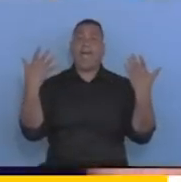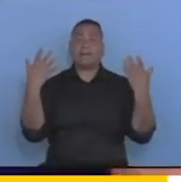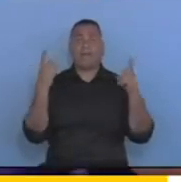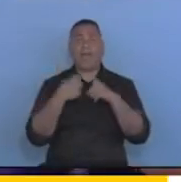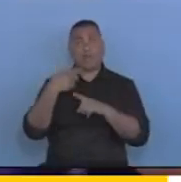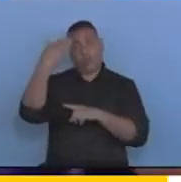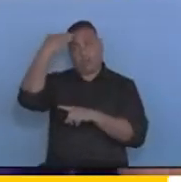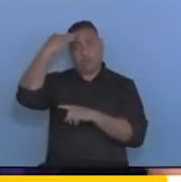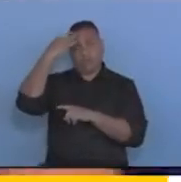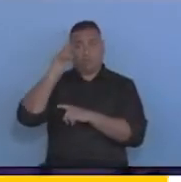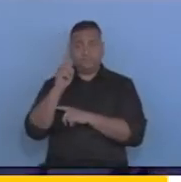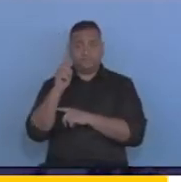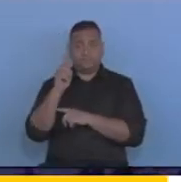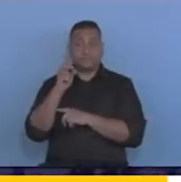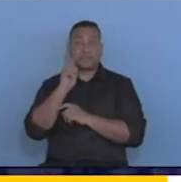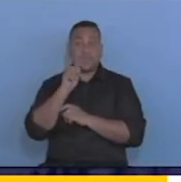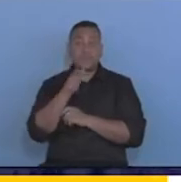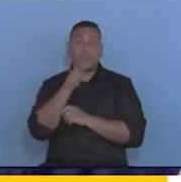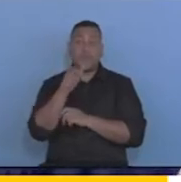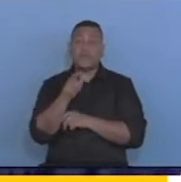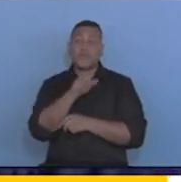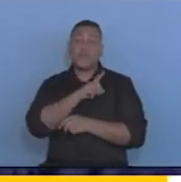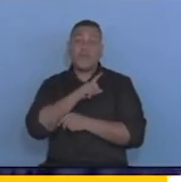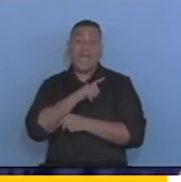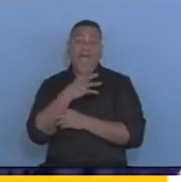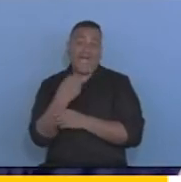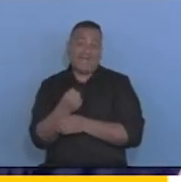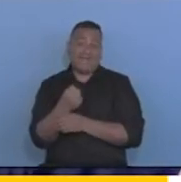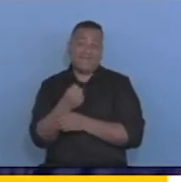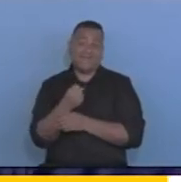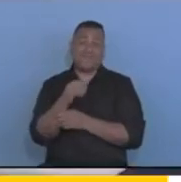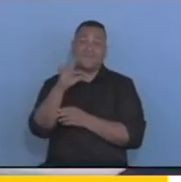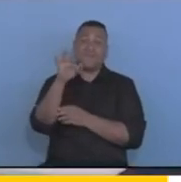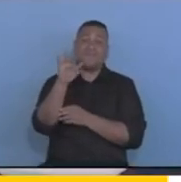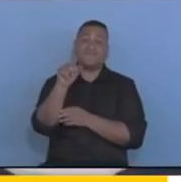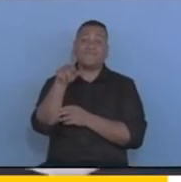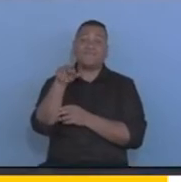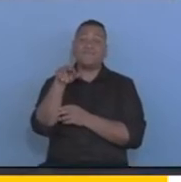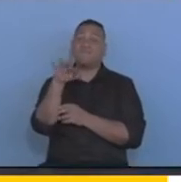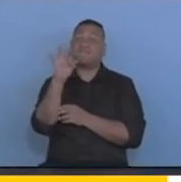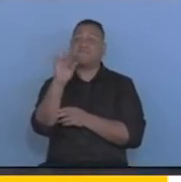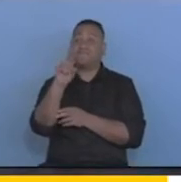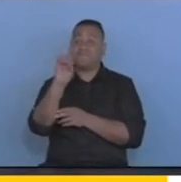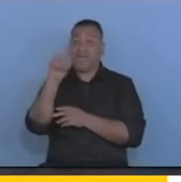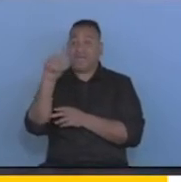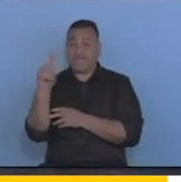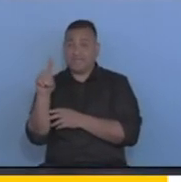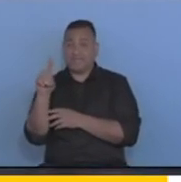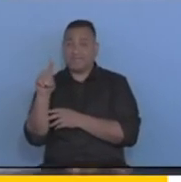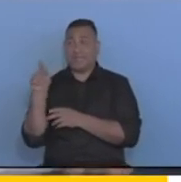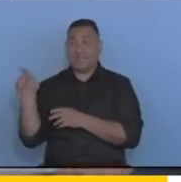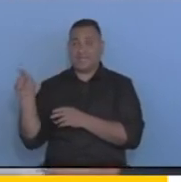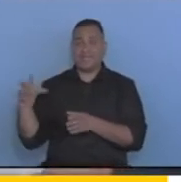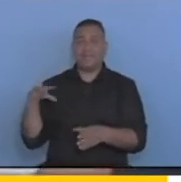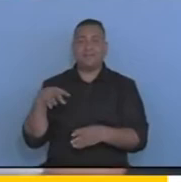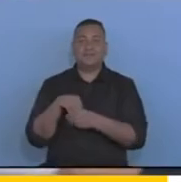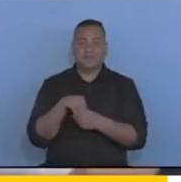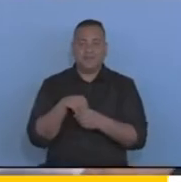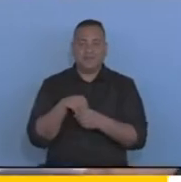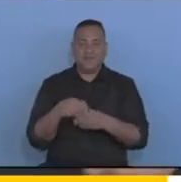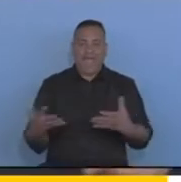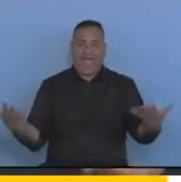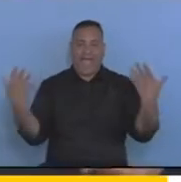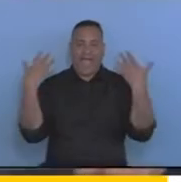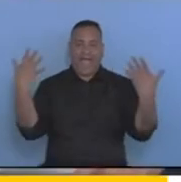use that word right now because Farid Bayadin is joining us. And we're talking hand skills. Firstly, thank you so much